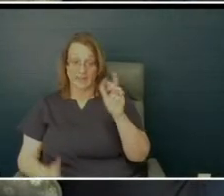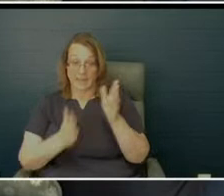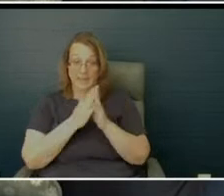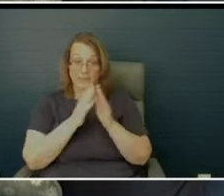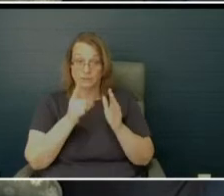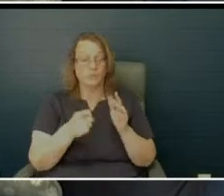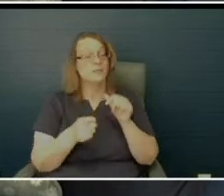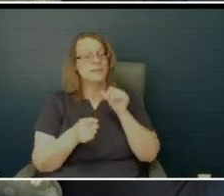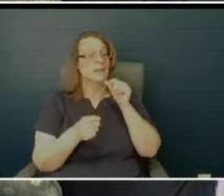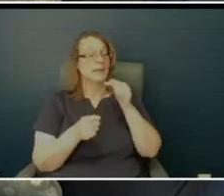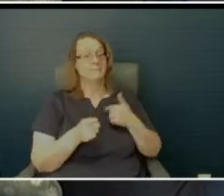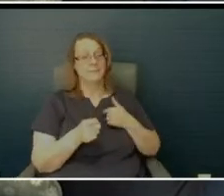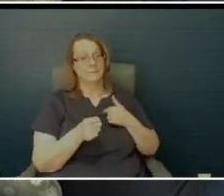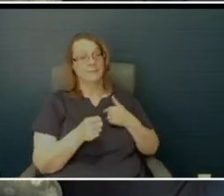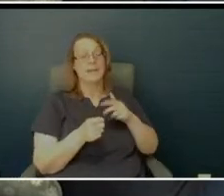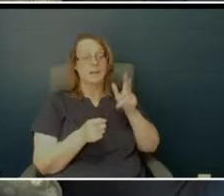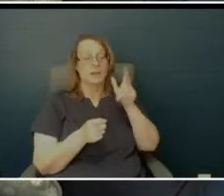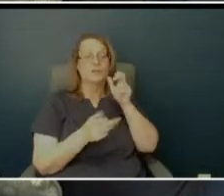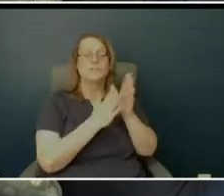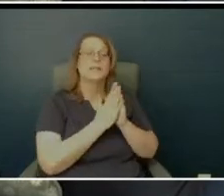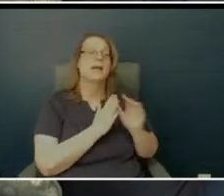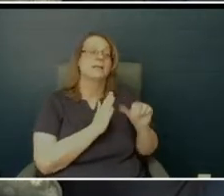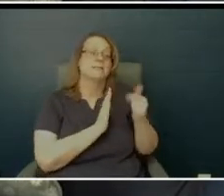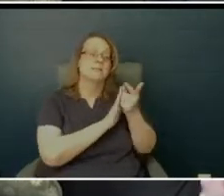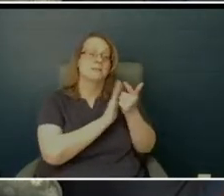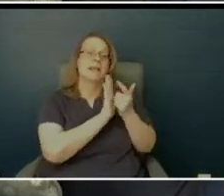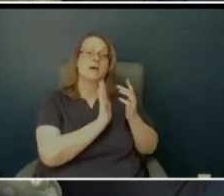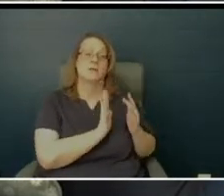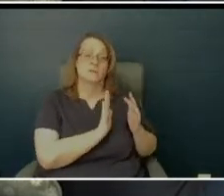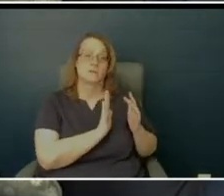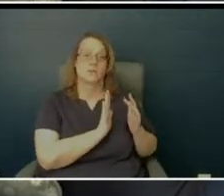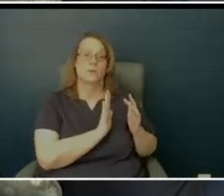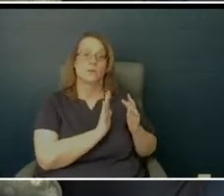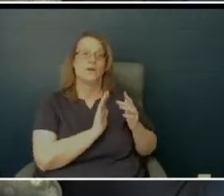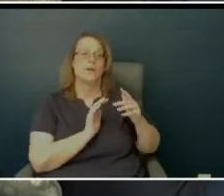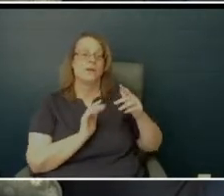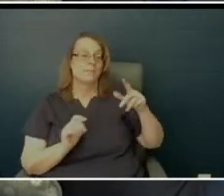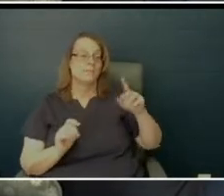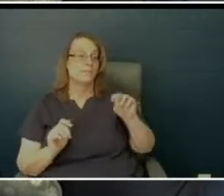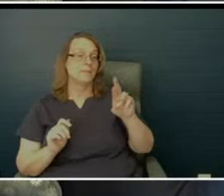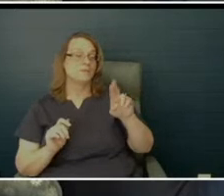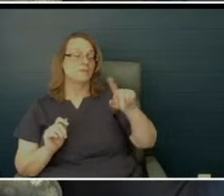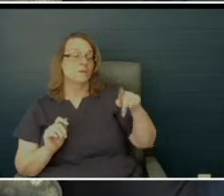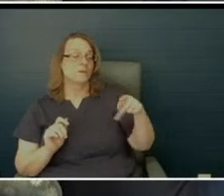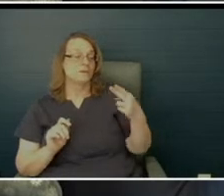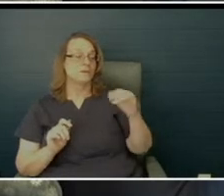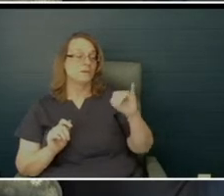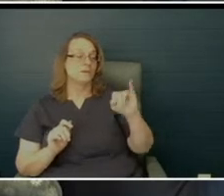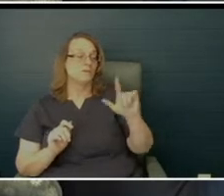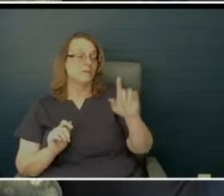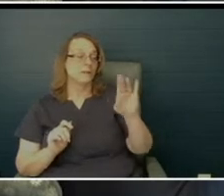White House Counsel Office for a pardon from Mr. Philbin, but